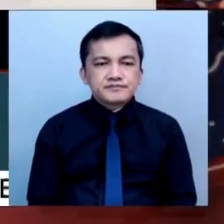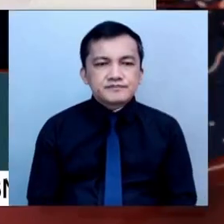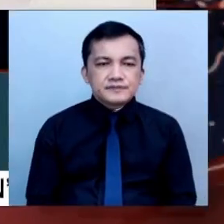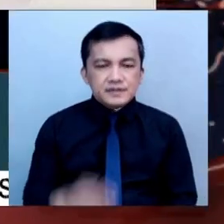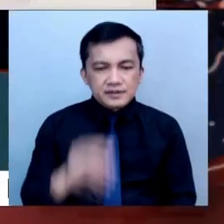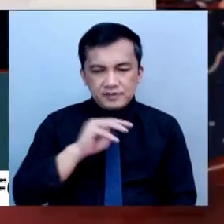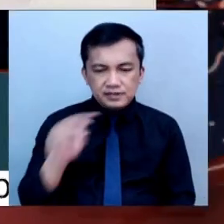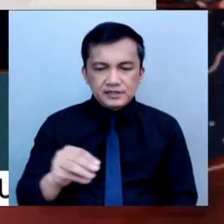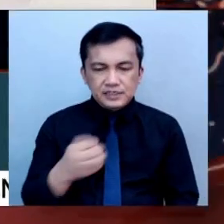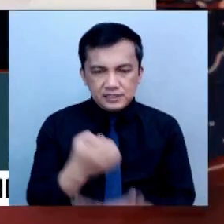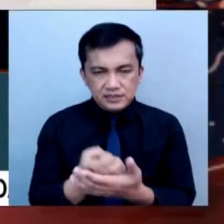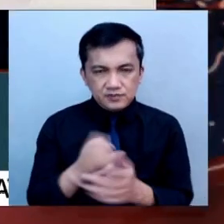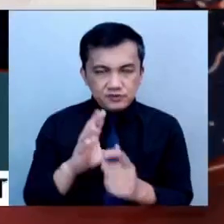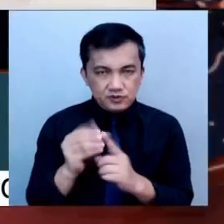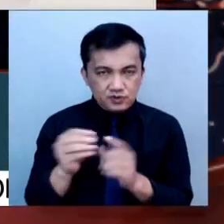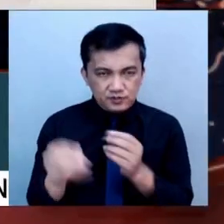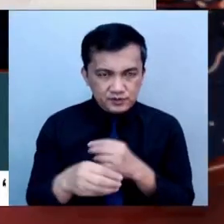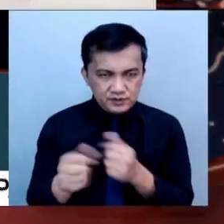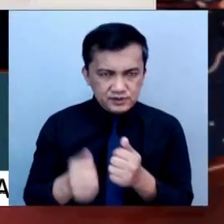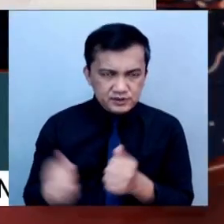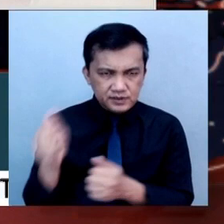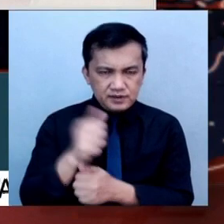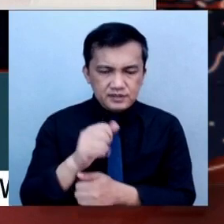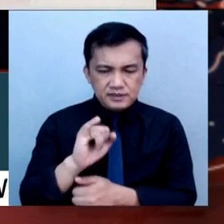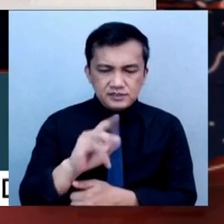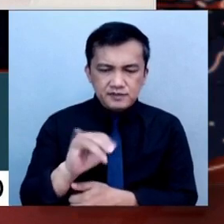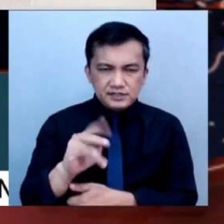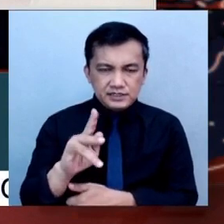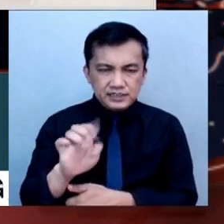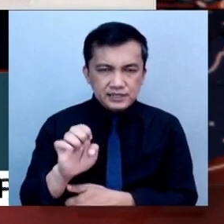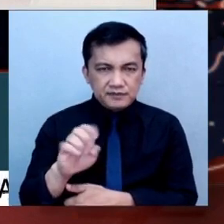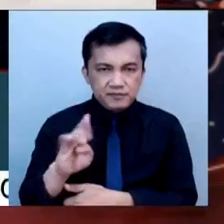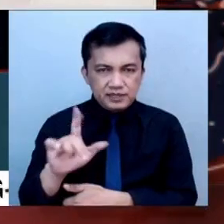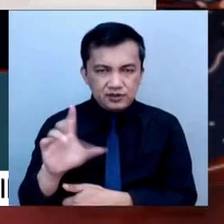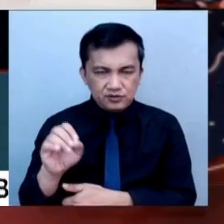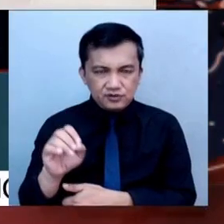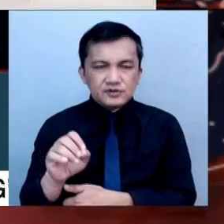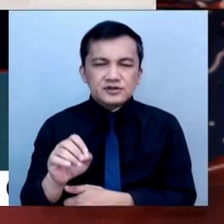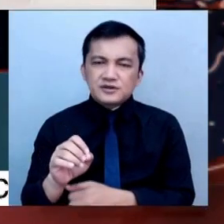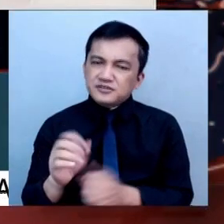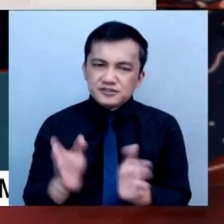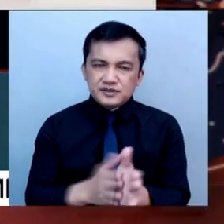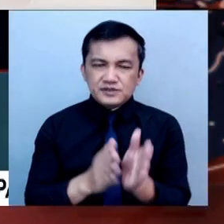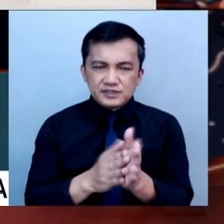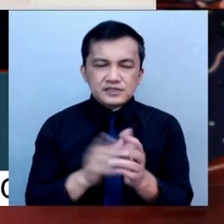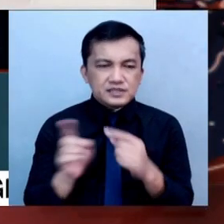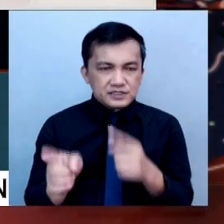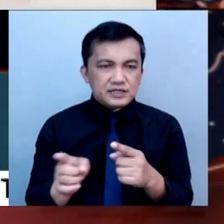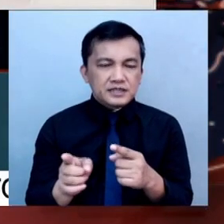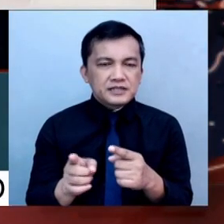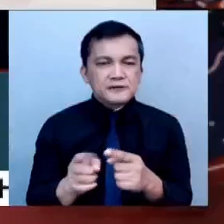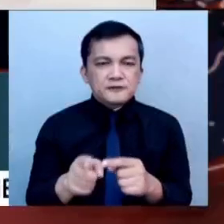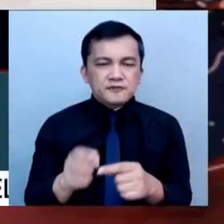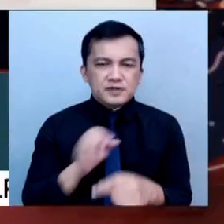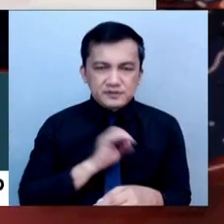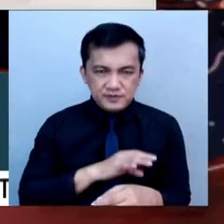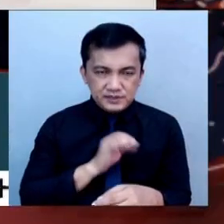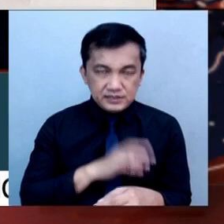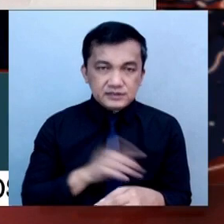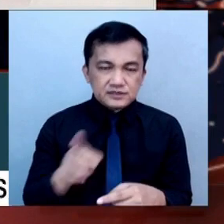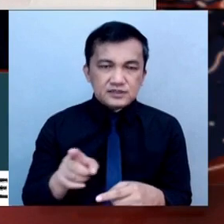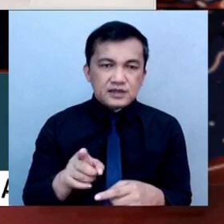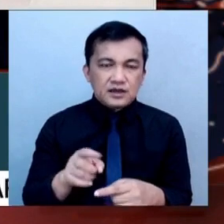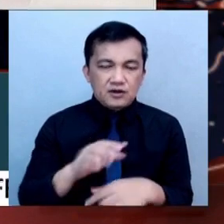and Cultural Office Chairman Silvestre Bello III lauded the initiative, which is beneficial to all workers,